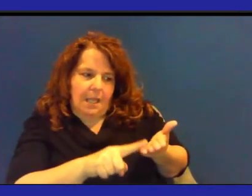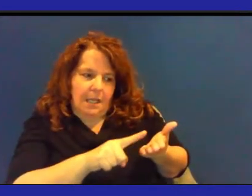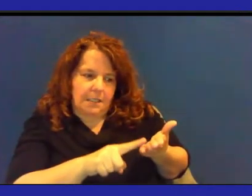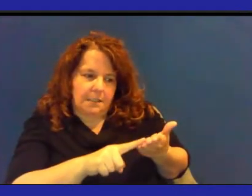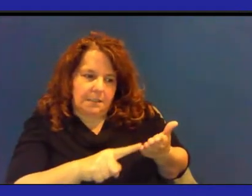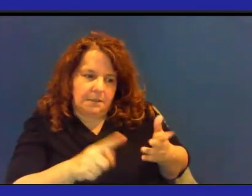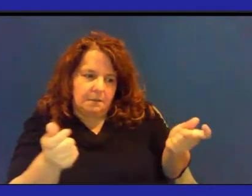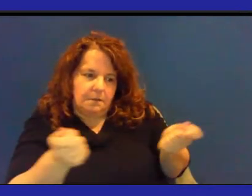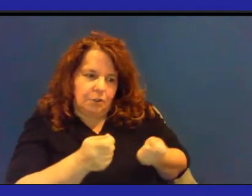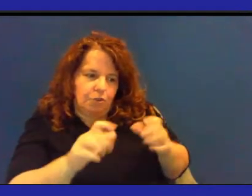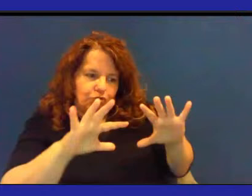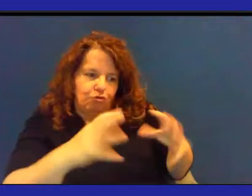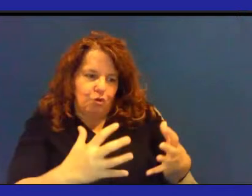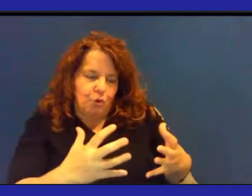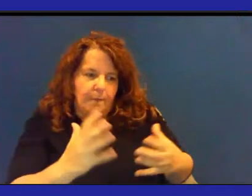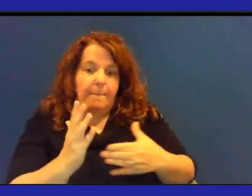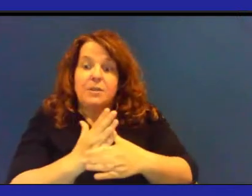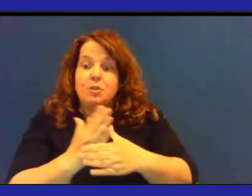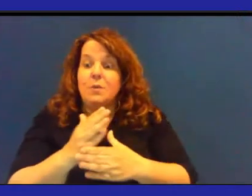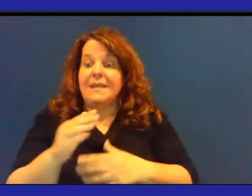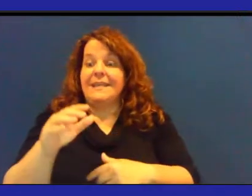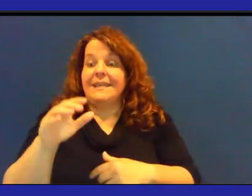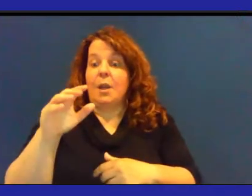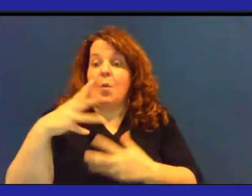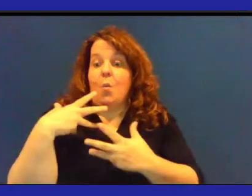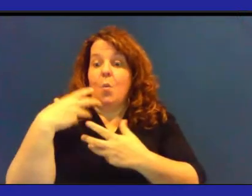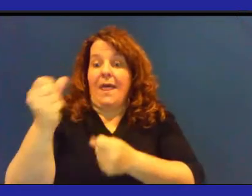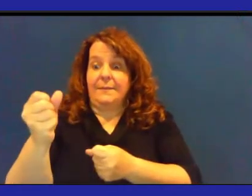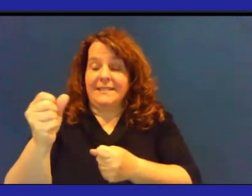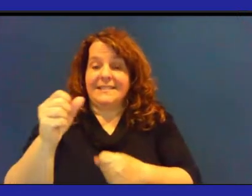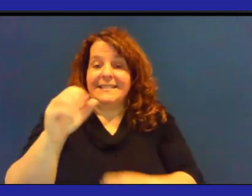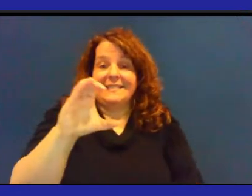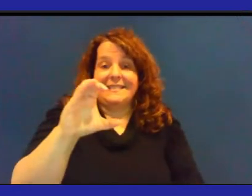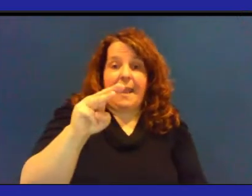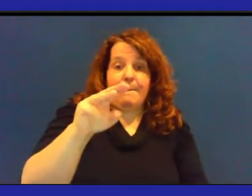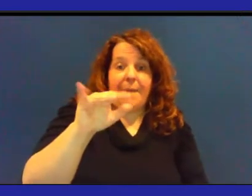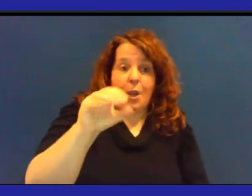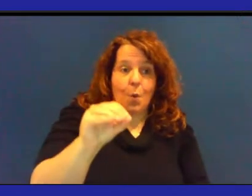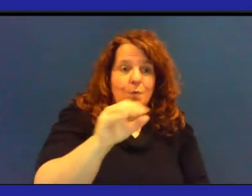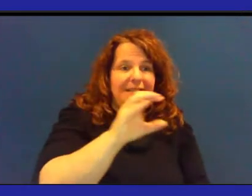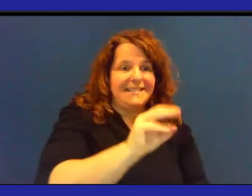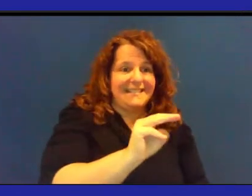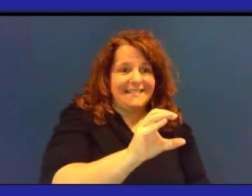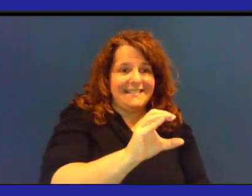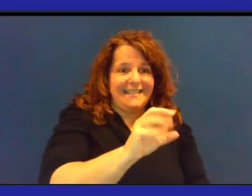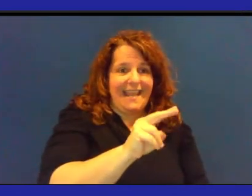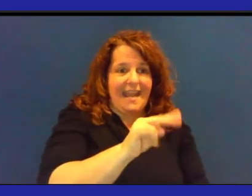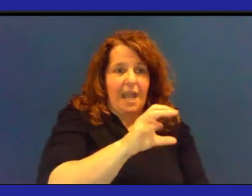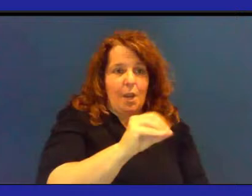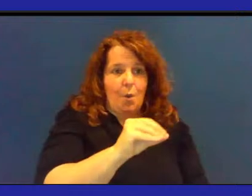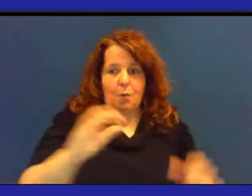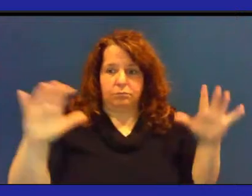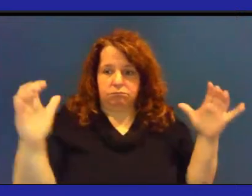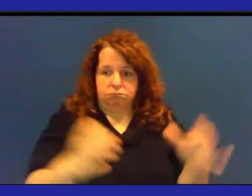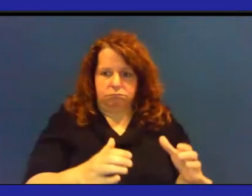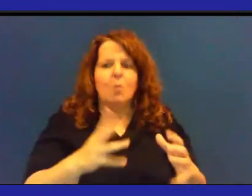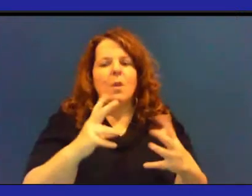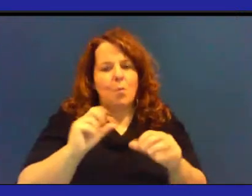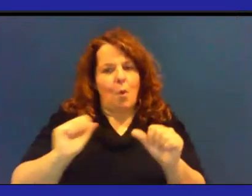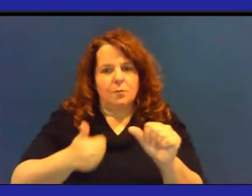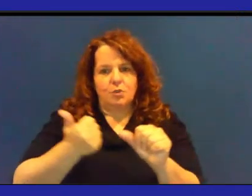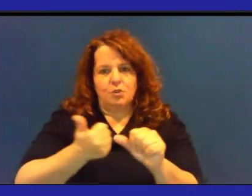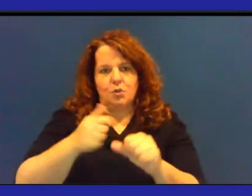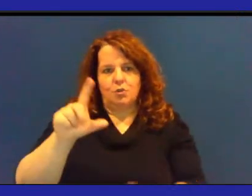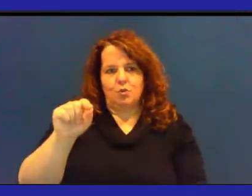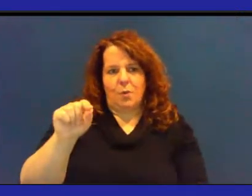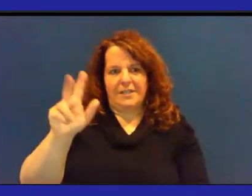it between wellness and between CMIO and CNIO. right, But it is definitely something that we want to pursue in this 2023